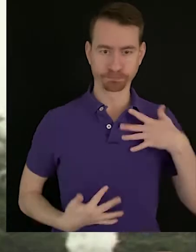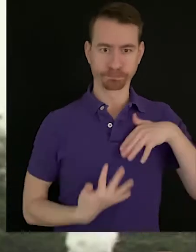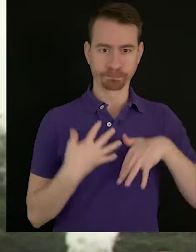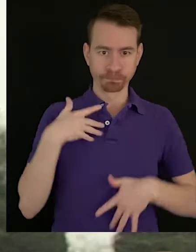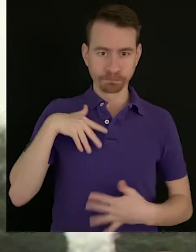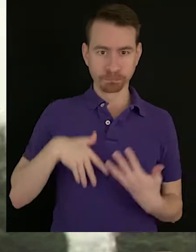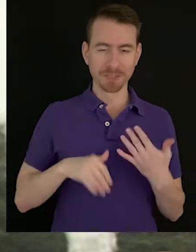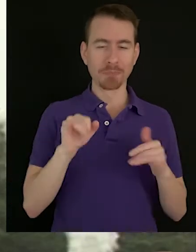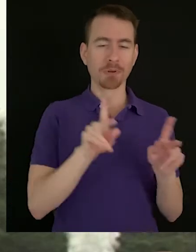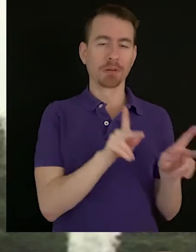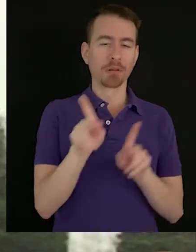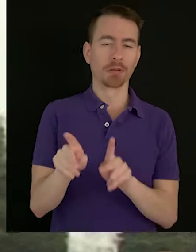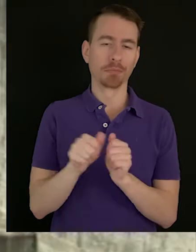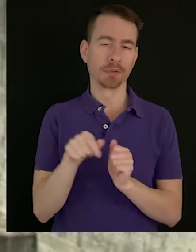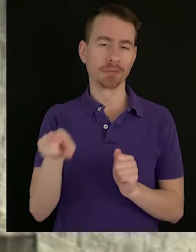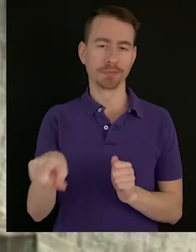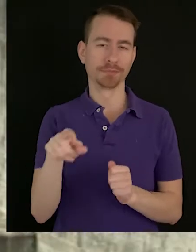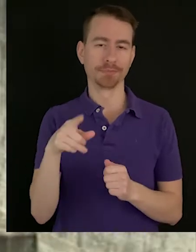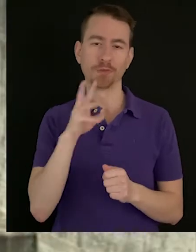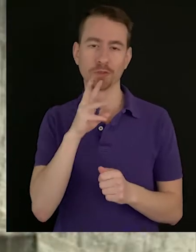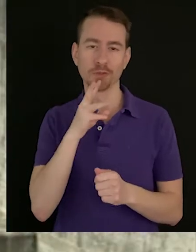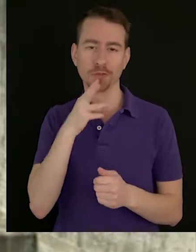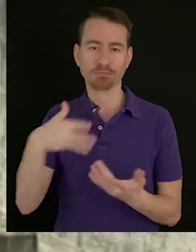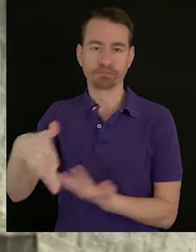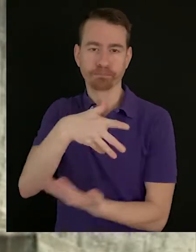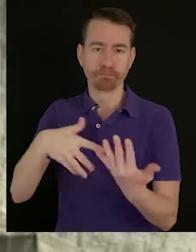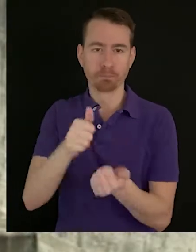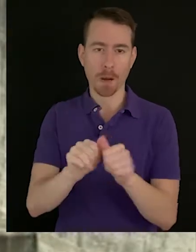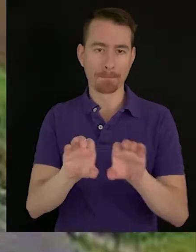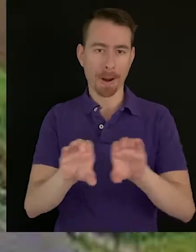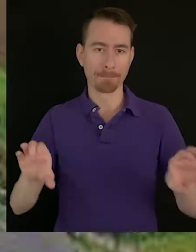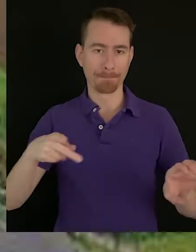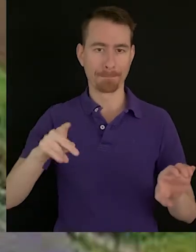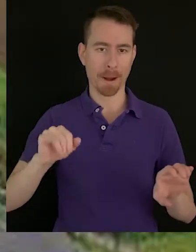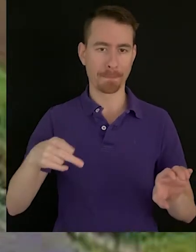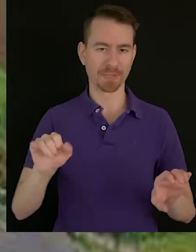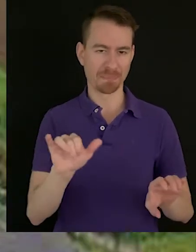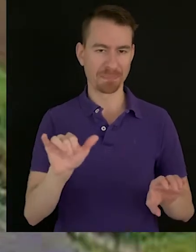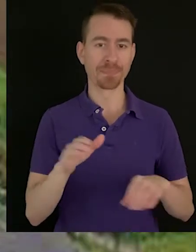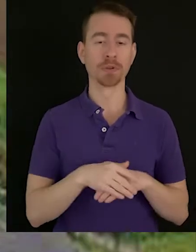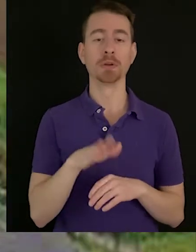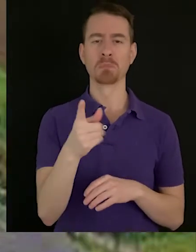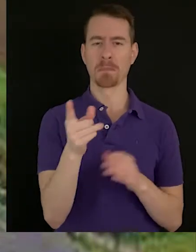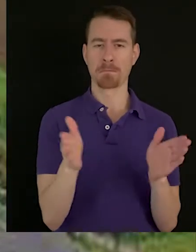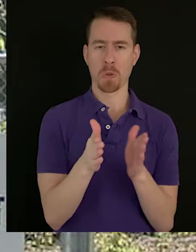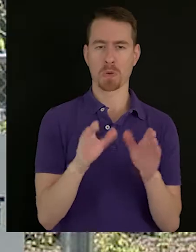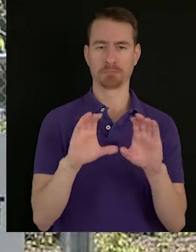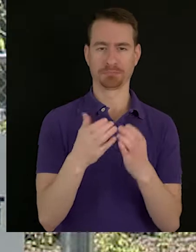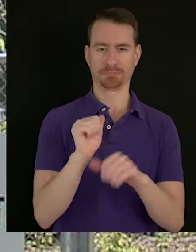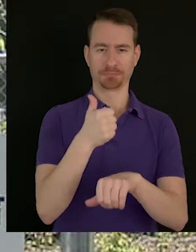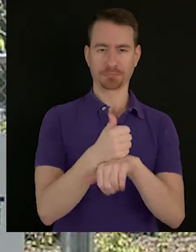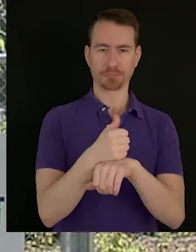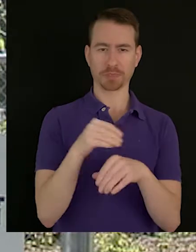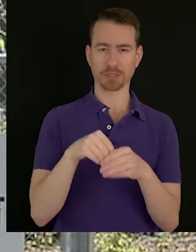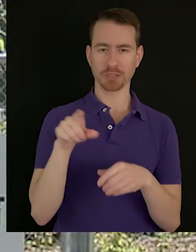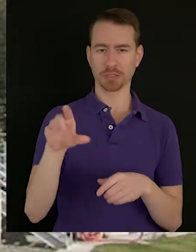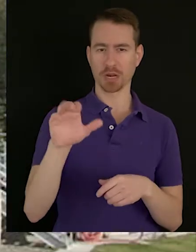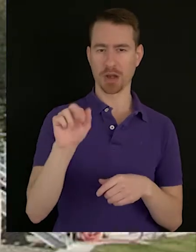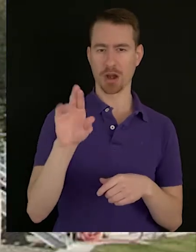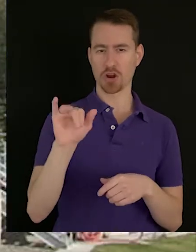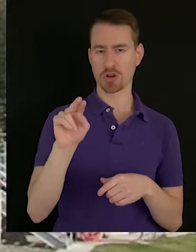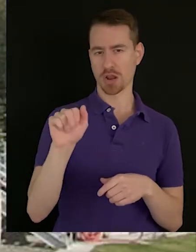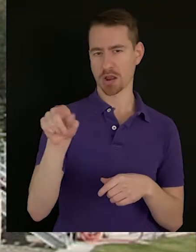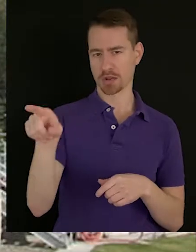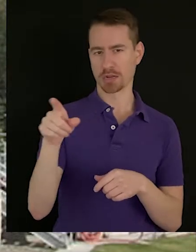We operate 5 different wastewater treatment plants in this area. 2 small ones, one being in Carnation, the second on